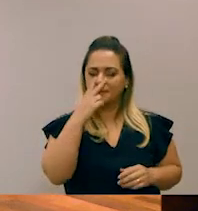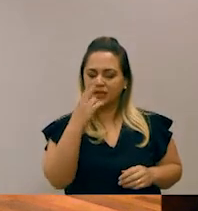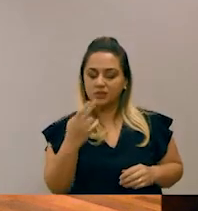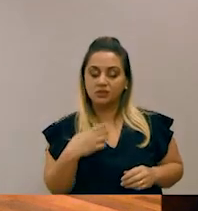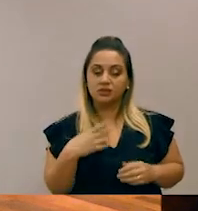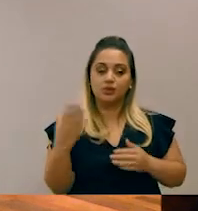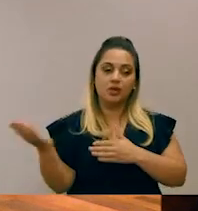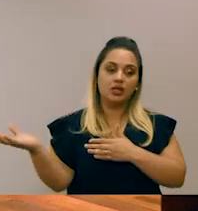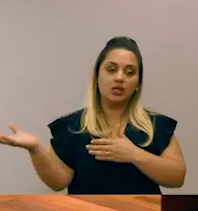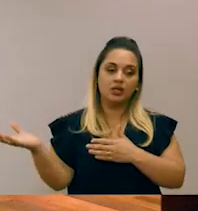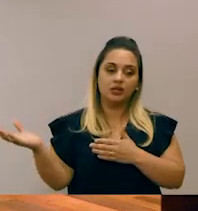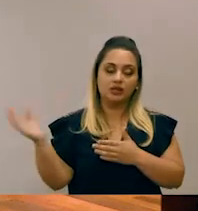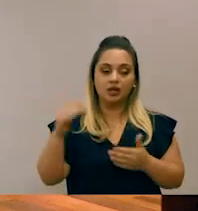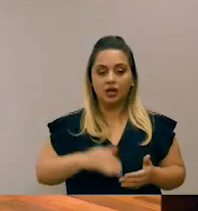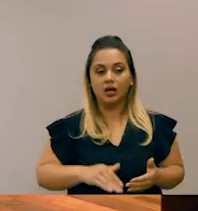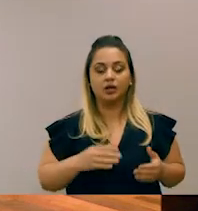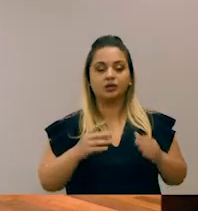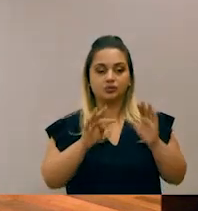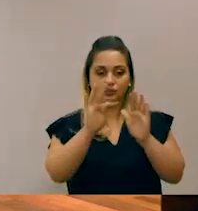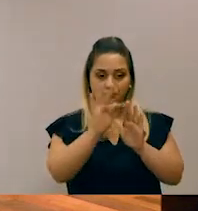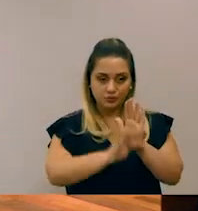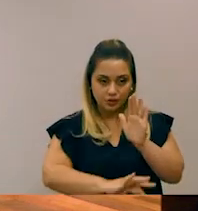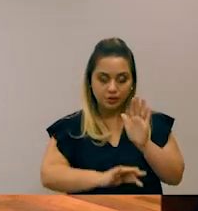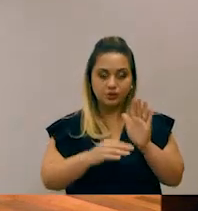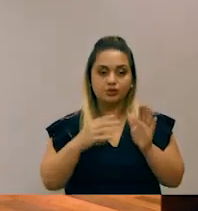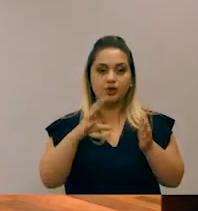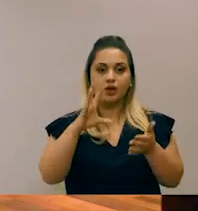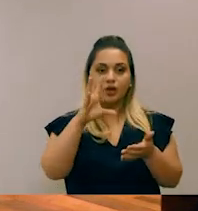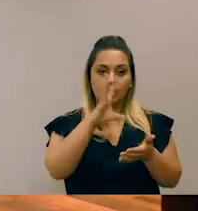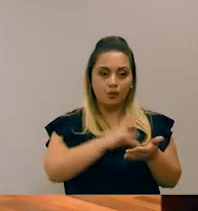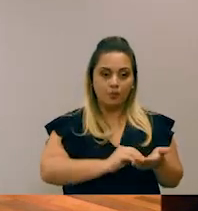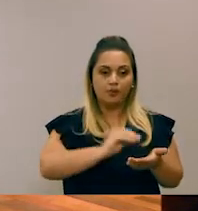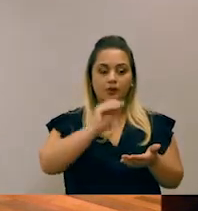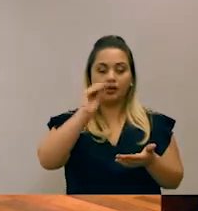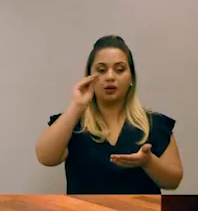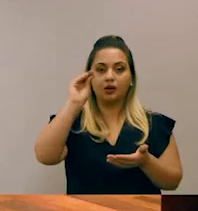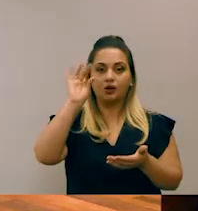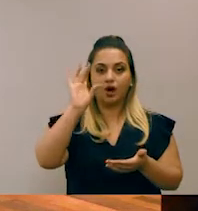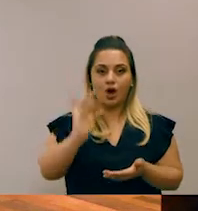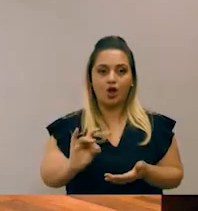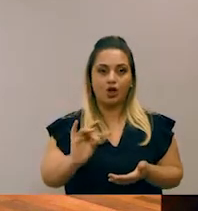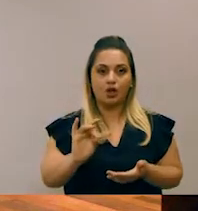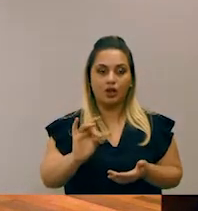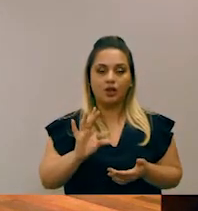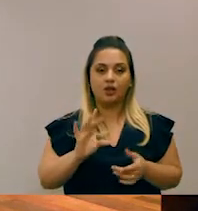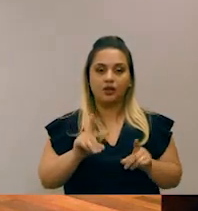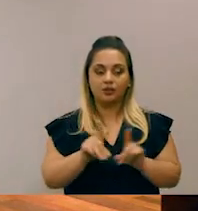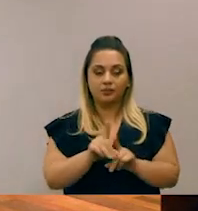extract the text from that petition and they